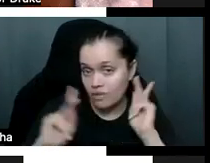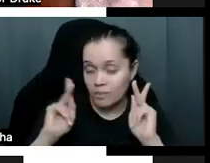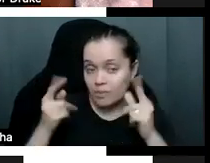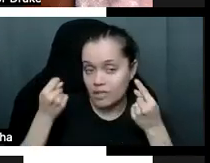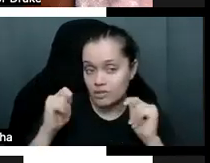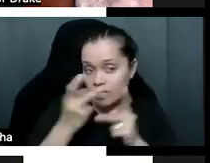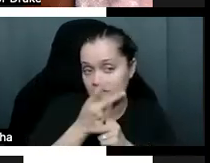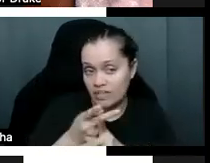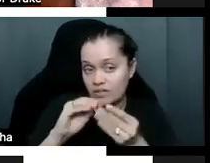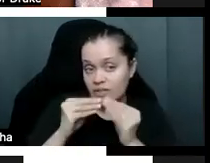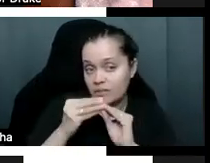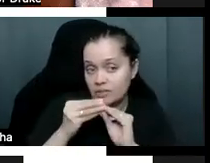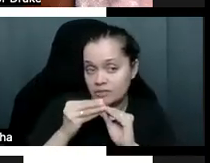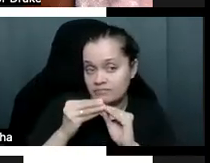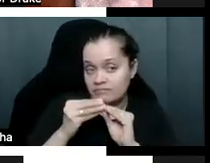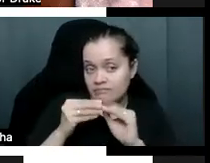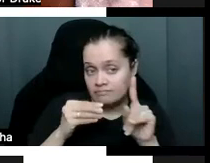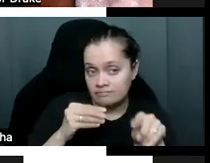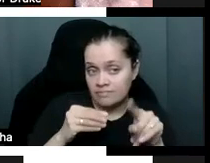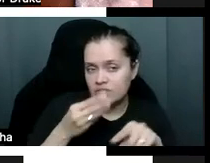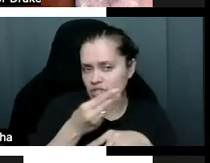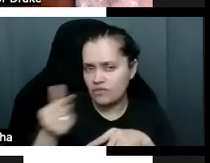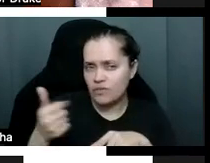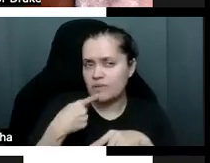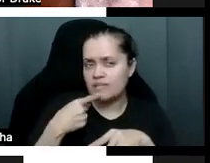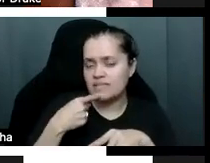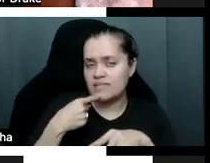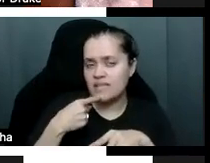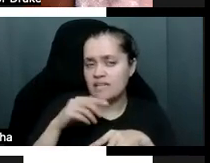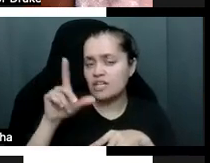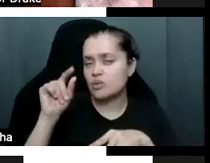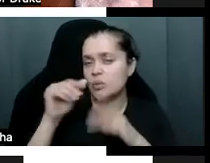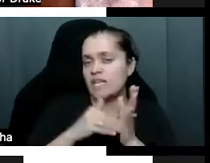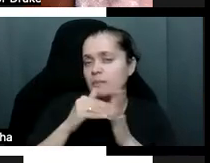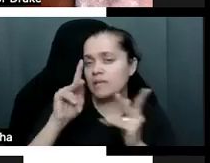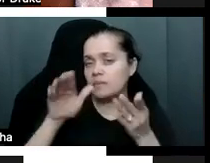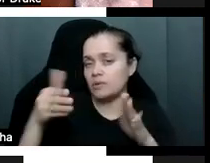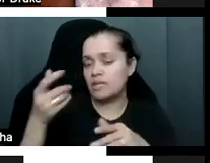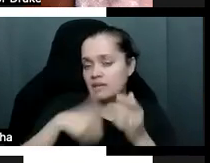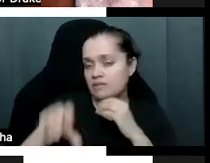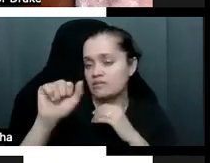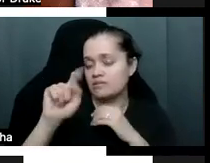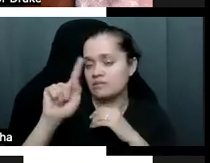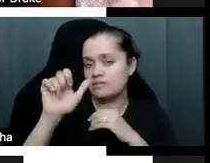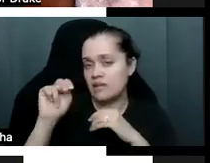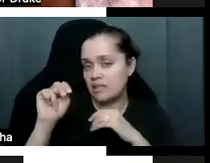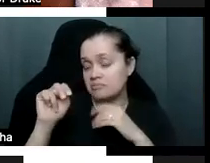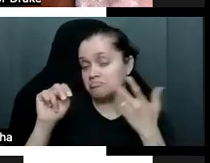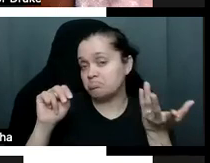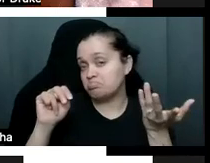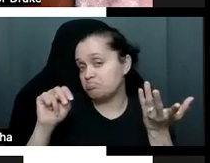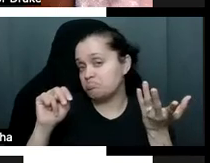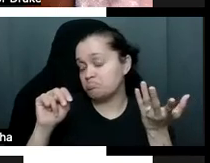to figure this out. So there are a few who say that 20 million people died under Stalin.